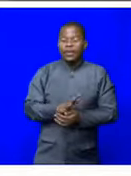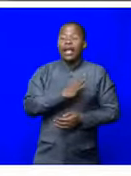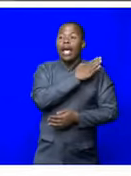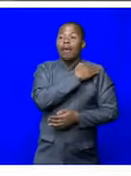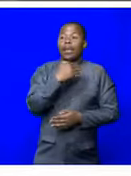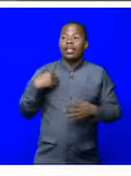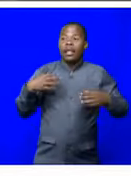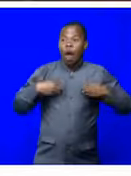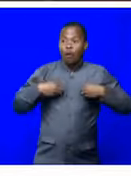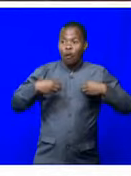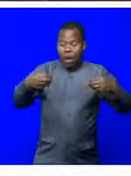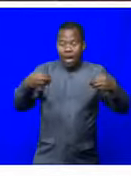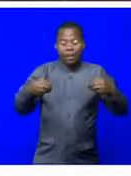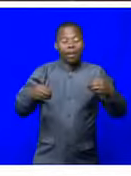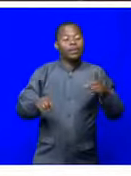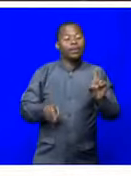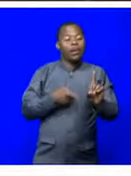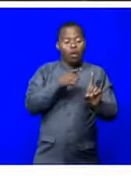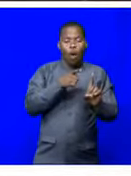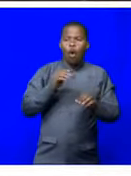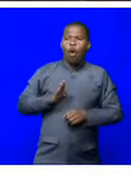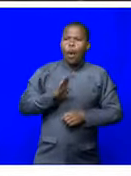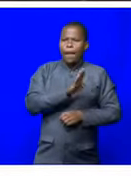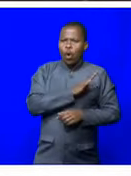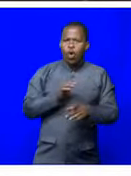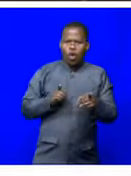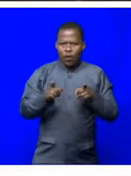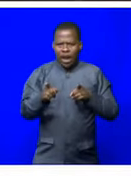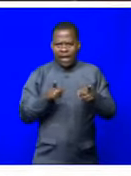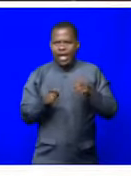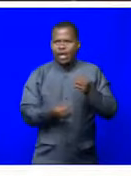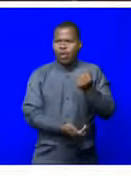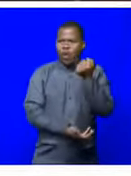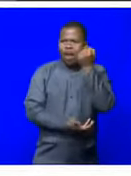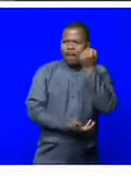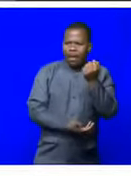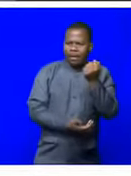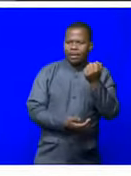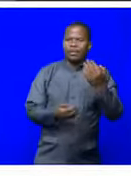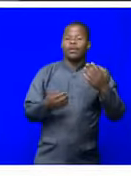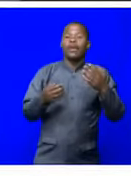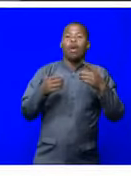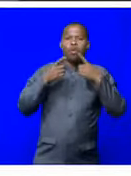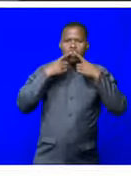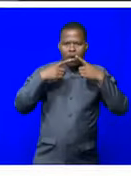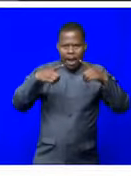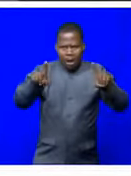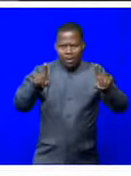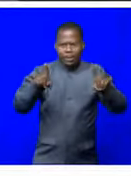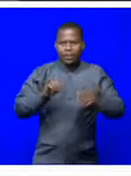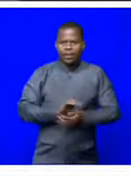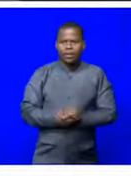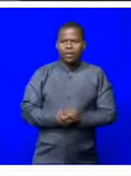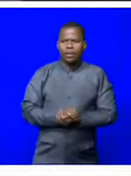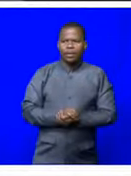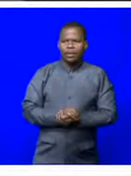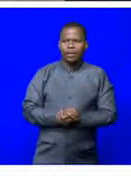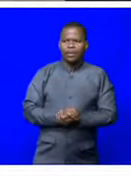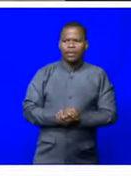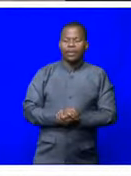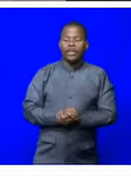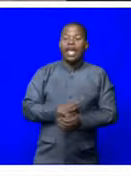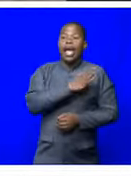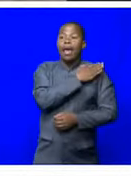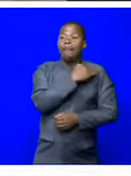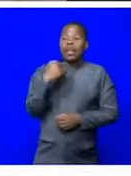seyimemetele bacondzisi belibandla lesikhwama sedlelandvongeni i-Eswatini National Provident Fund. Indvuna